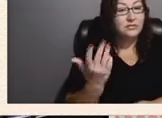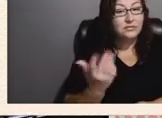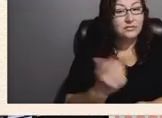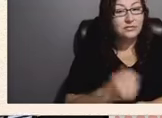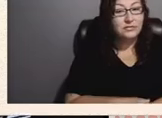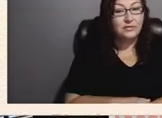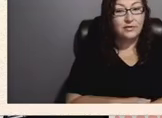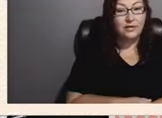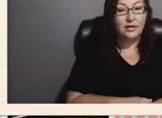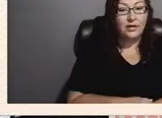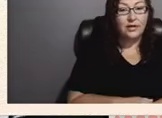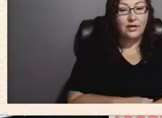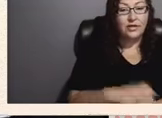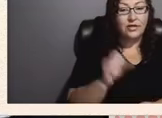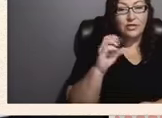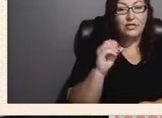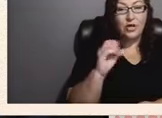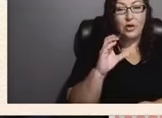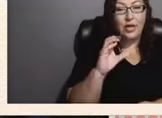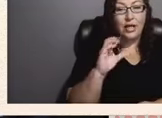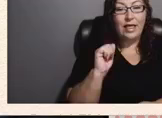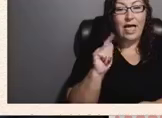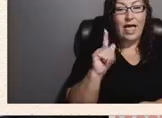So Calvin has a question.